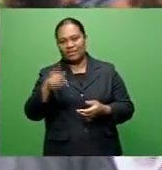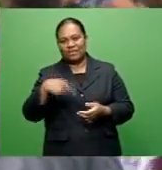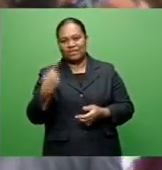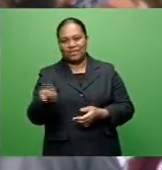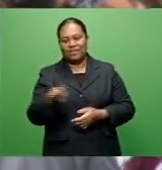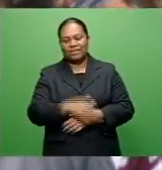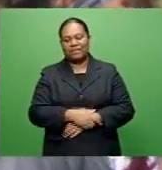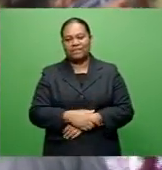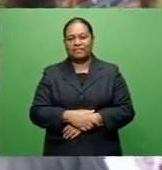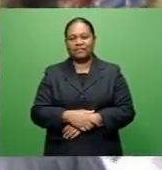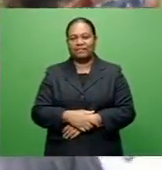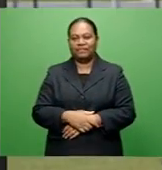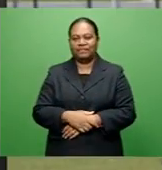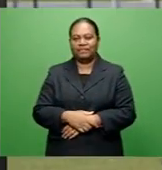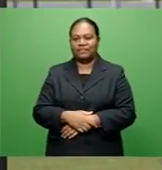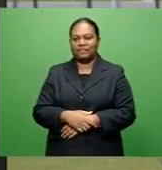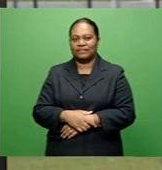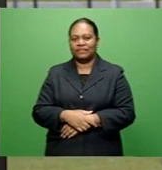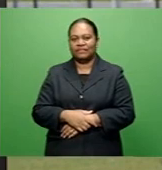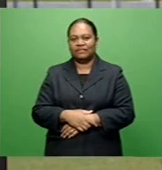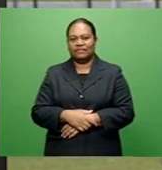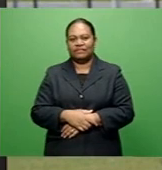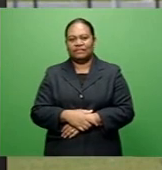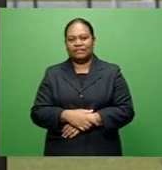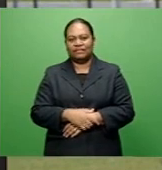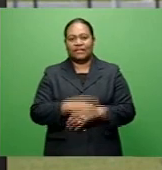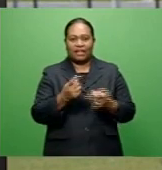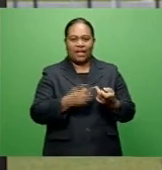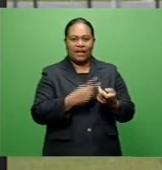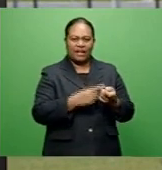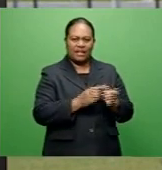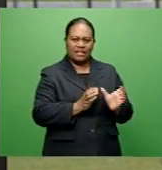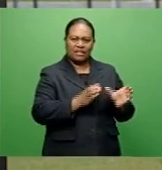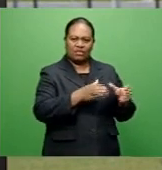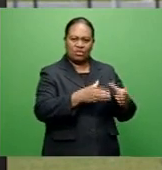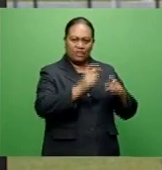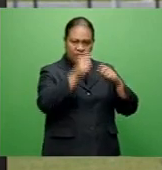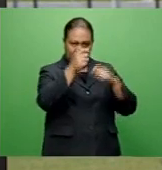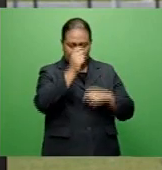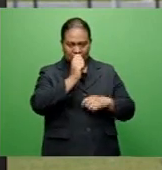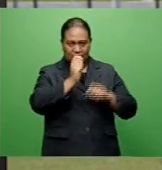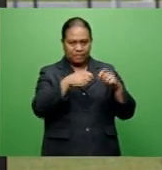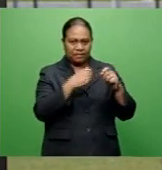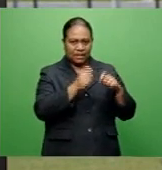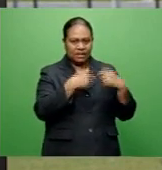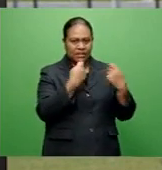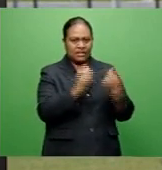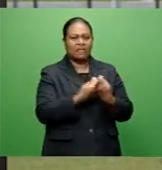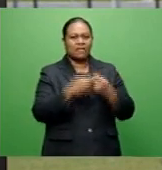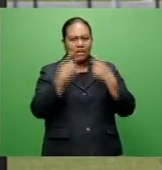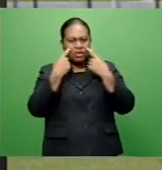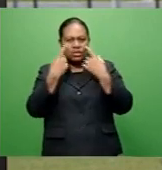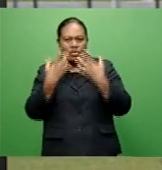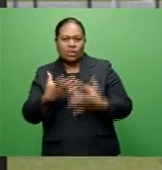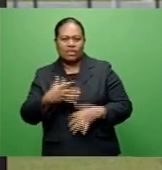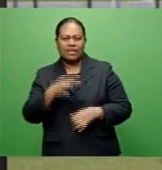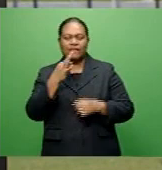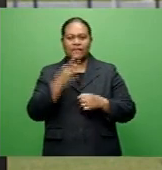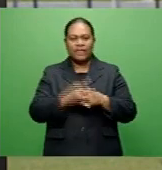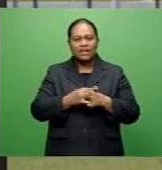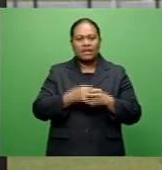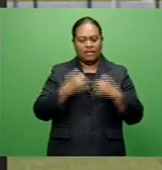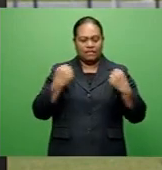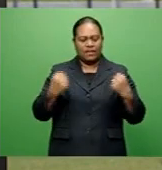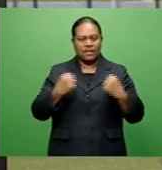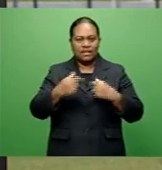Dhama, FBC Sports. The Seahawks Rugby Club is concerned with the fitness level of its players heading